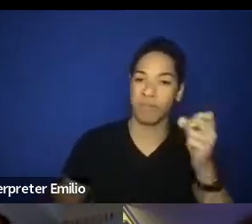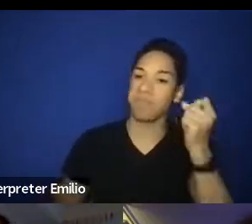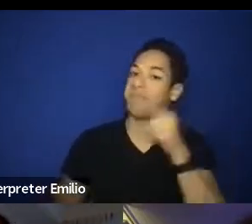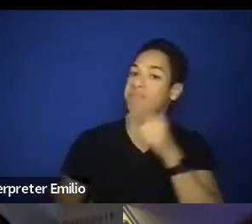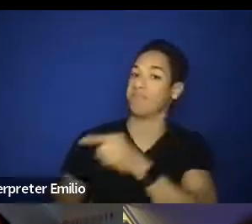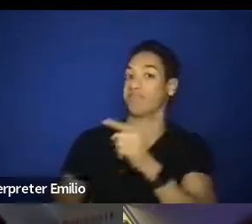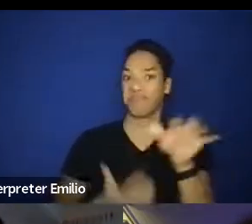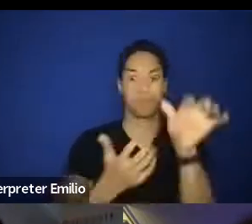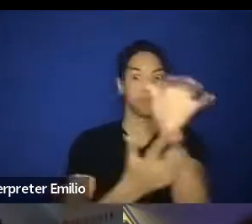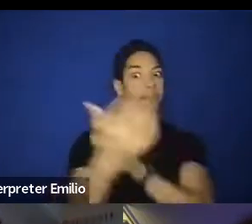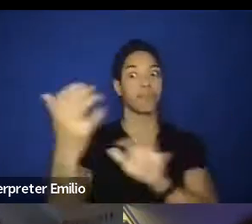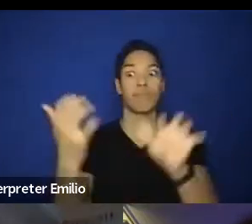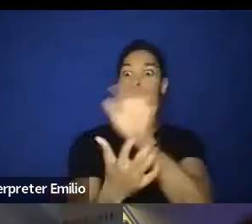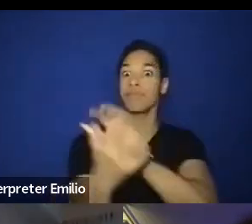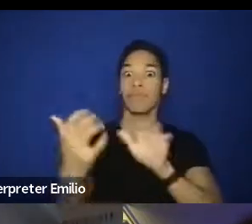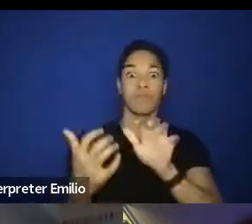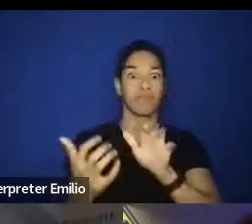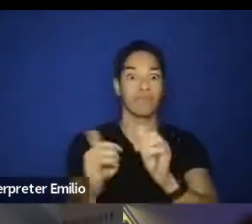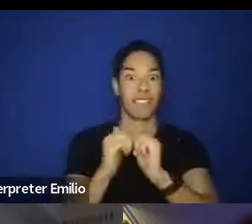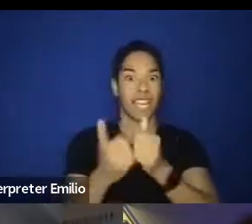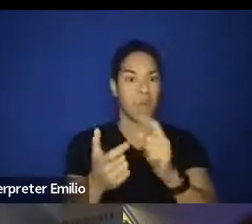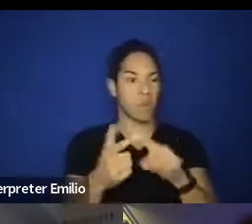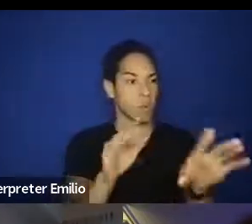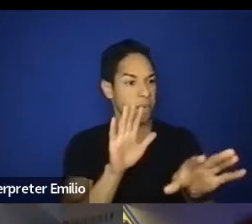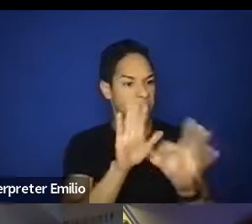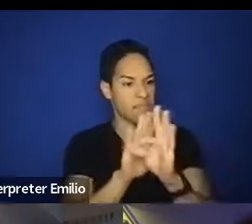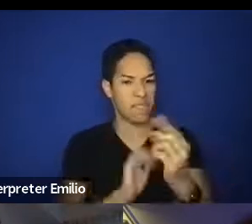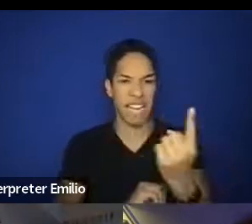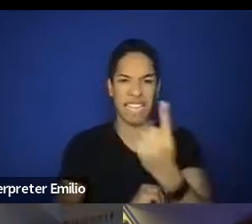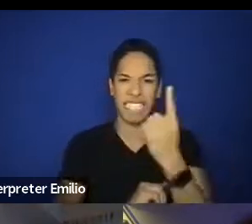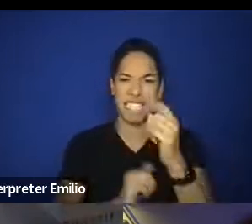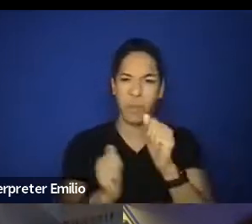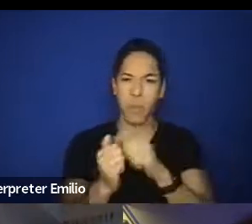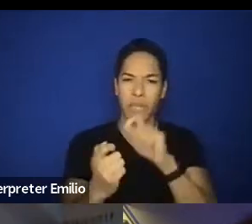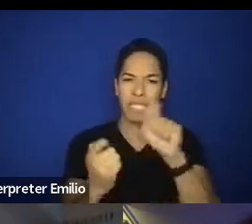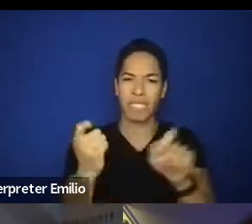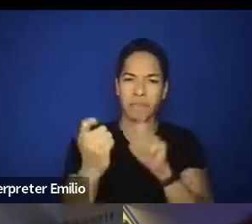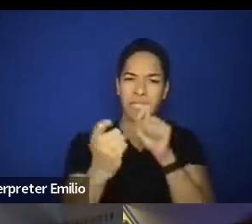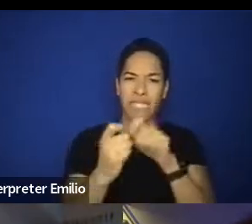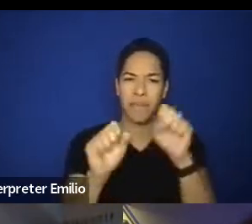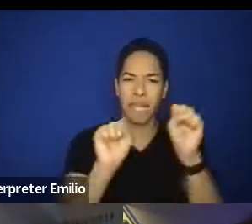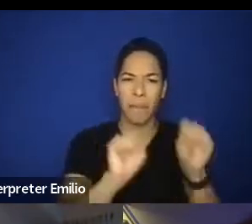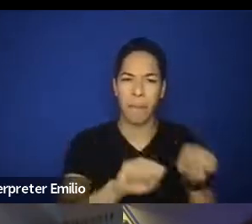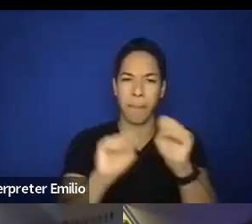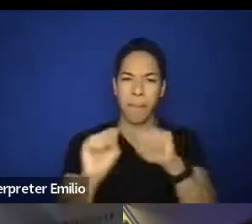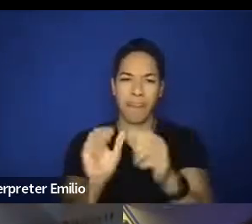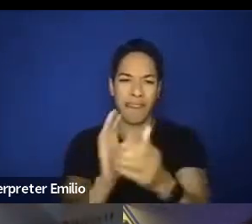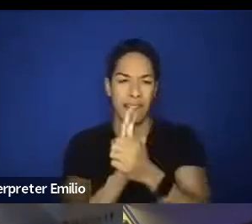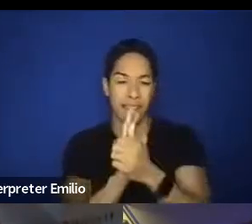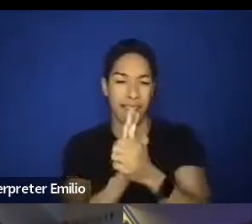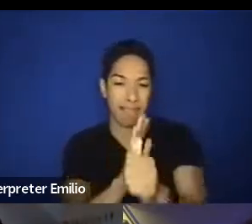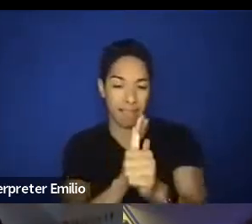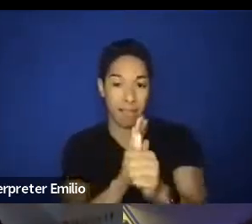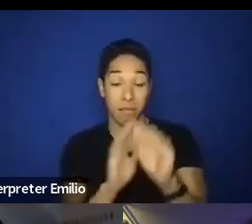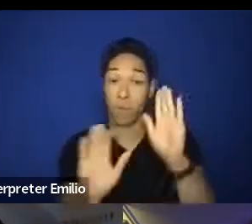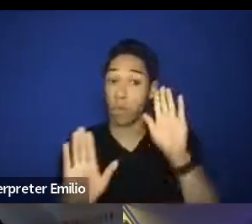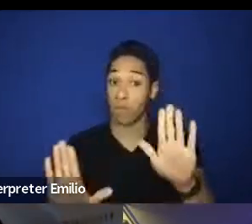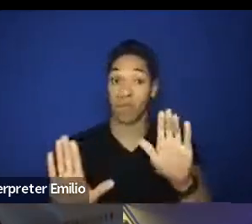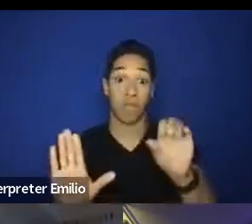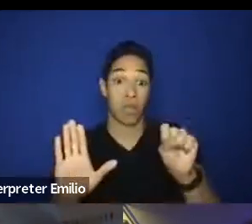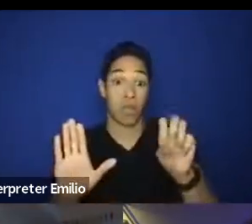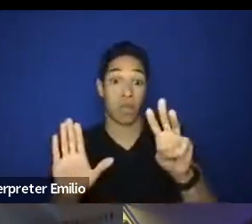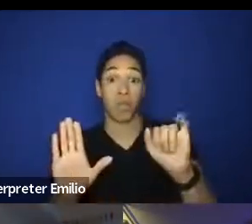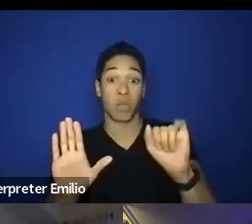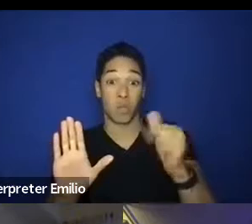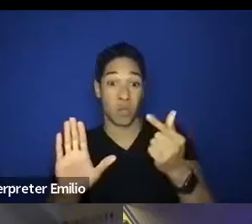about how to find someone with a specific ability level, right? Because swinging is hard work. I'll be the first to say swinging